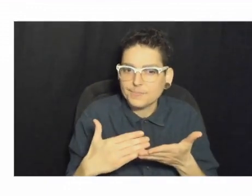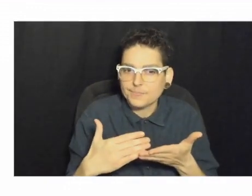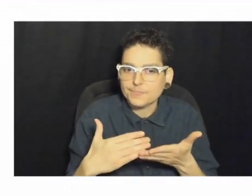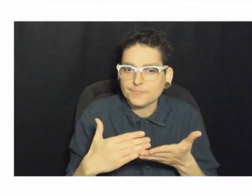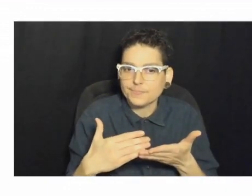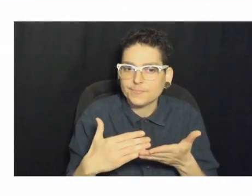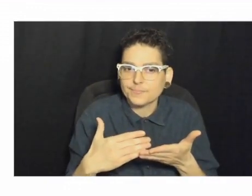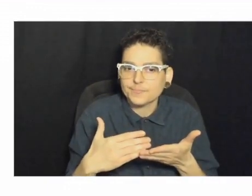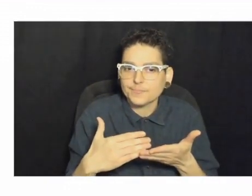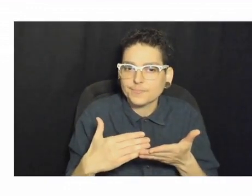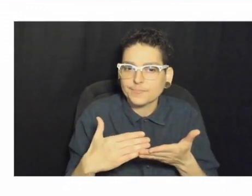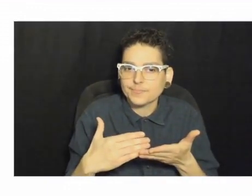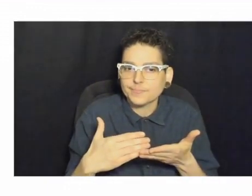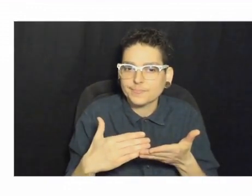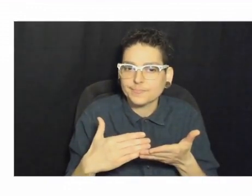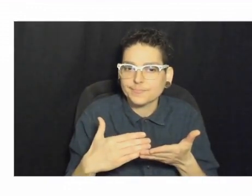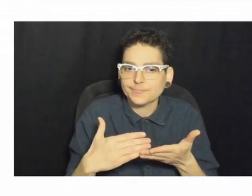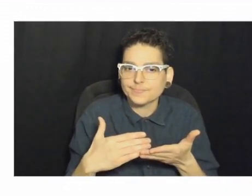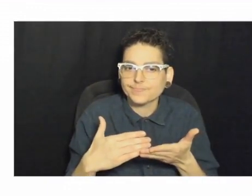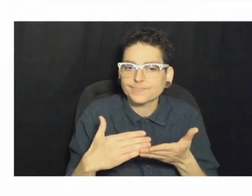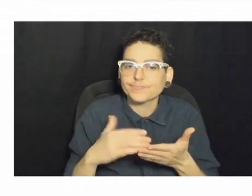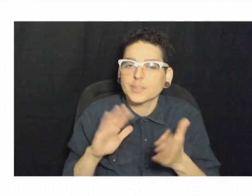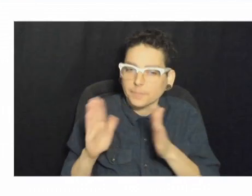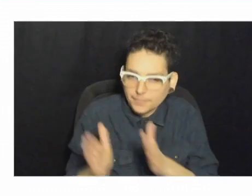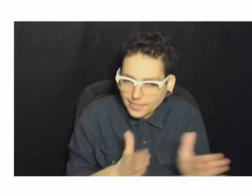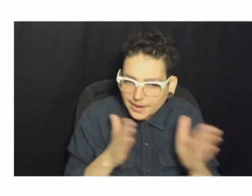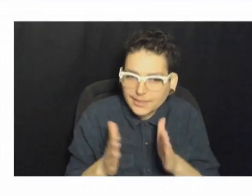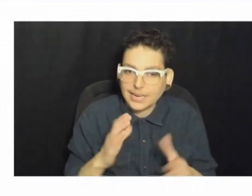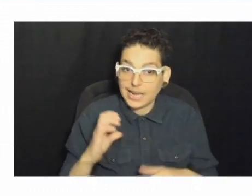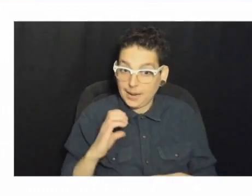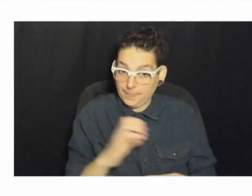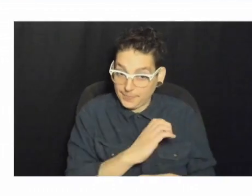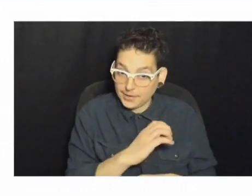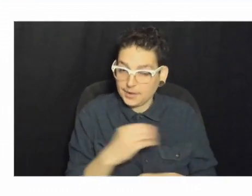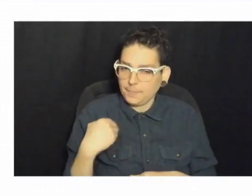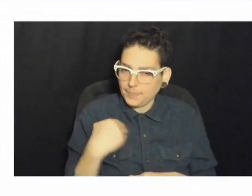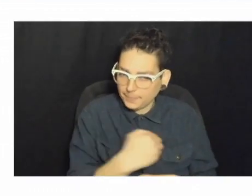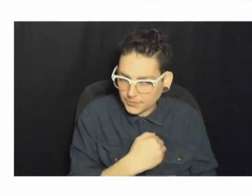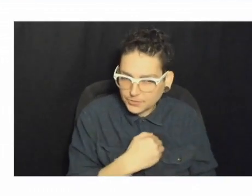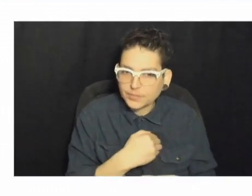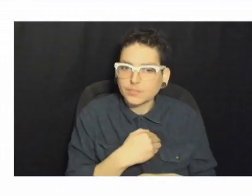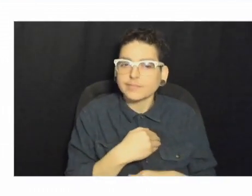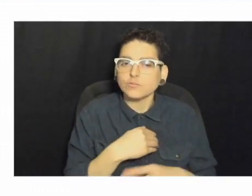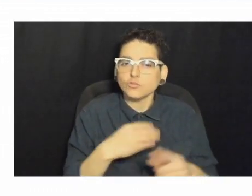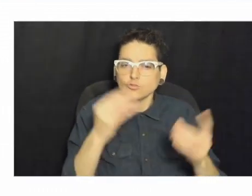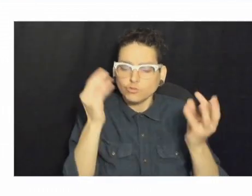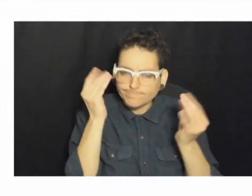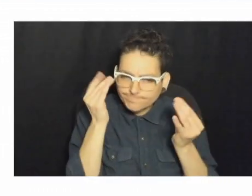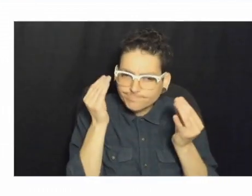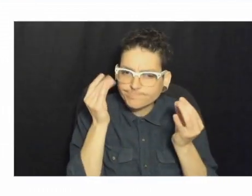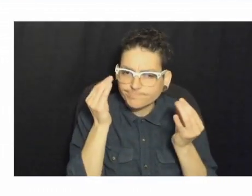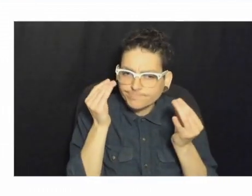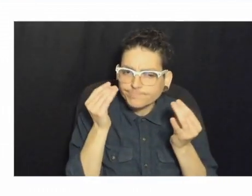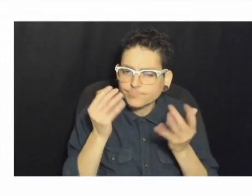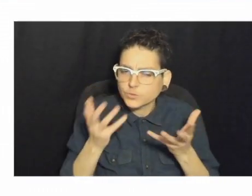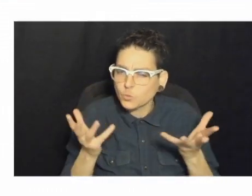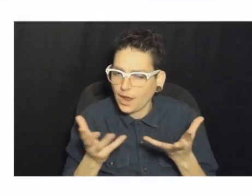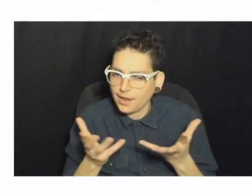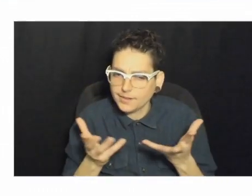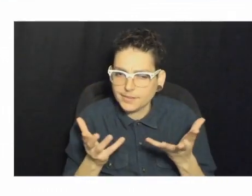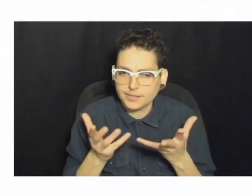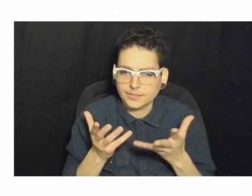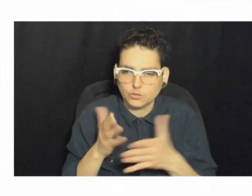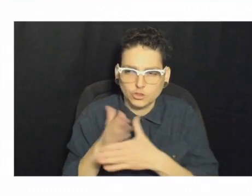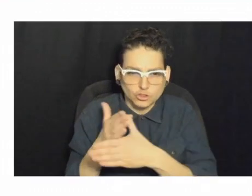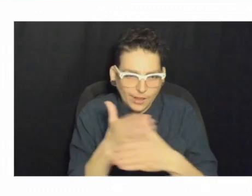planning committee members to reflect on what has been shared in the Miro board. Sandra, do you have any reflections